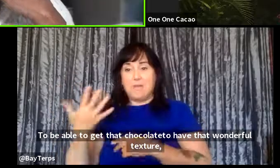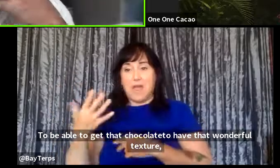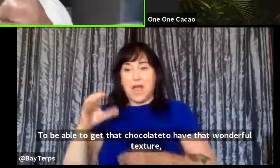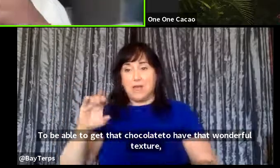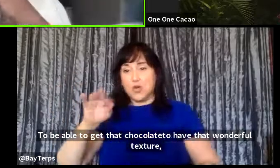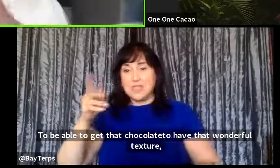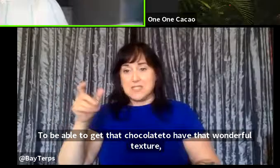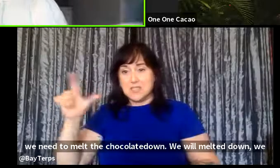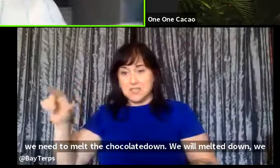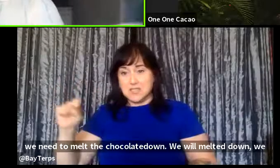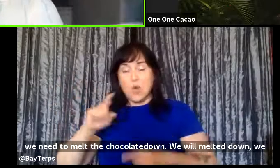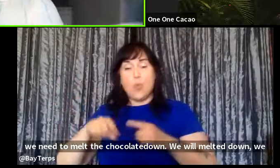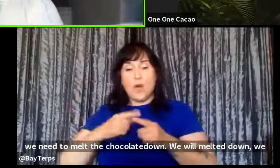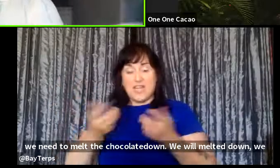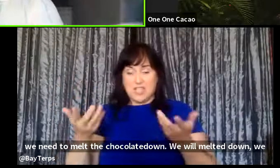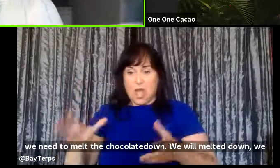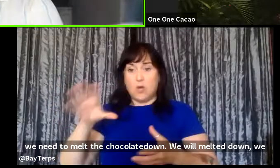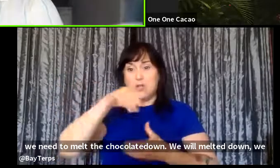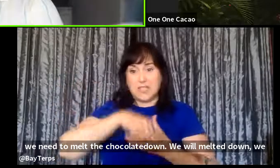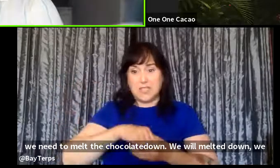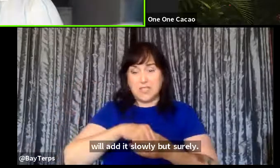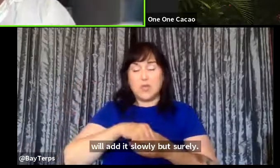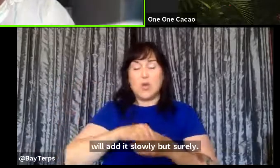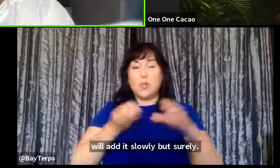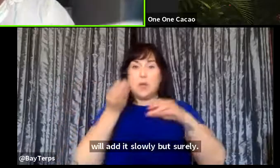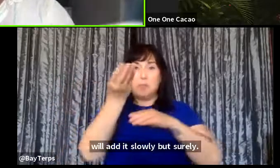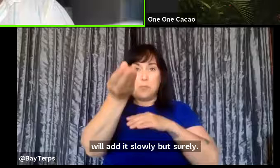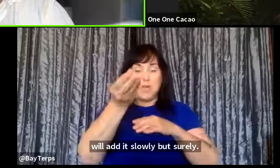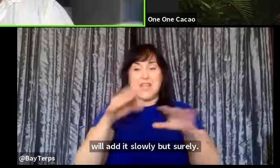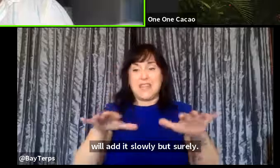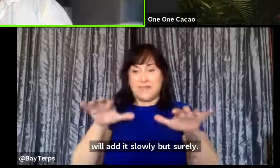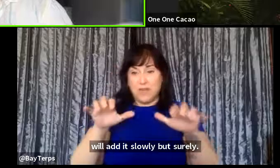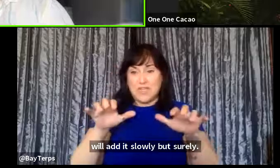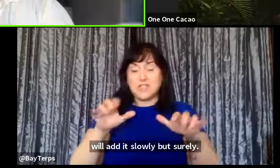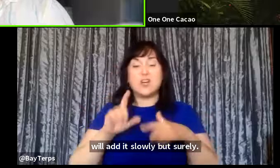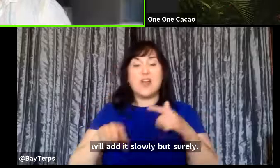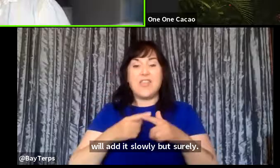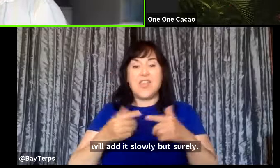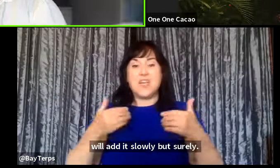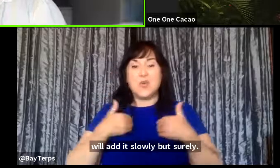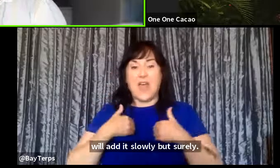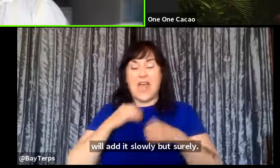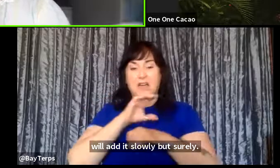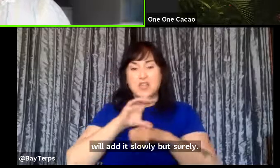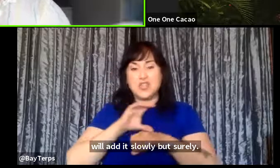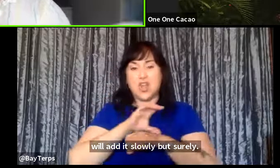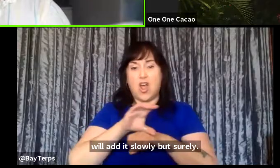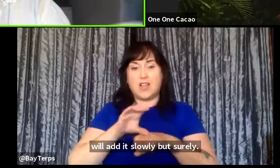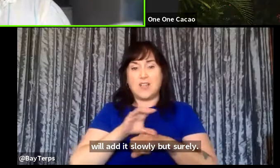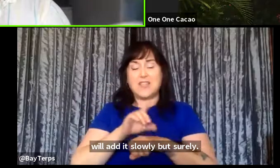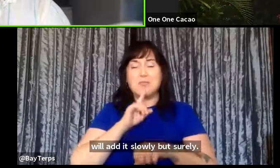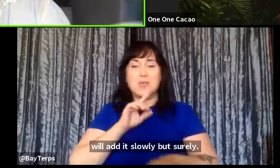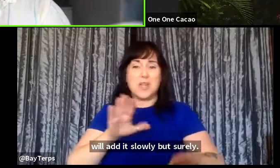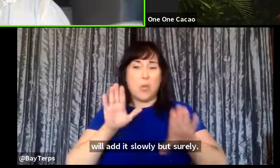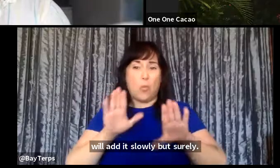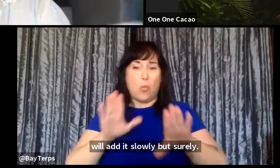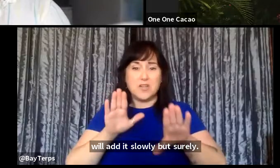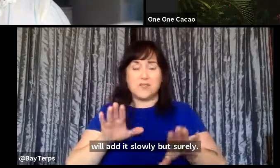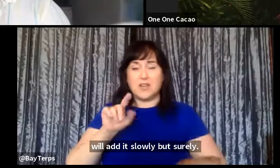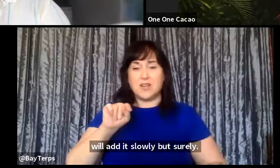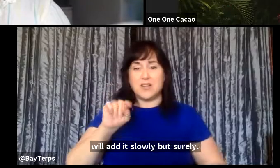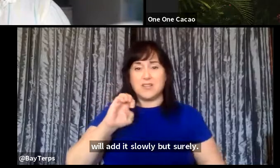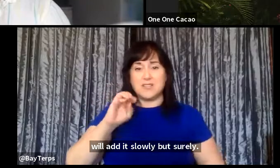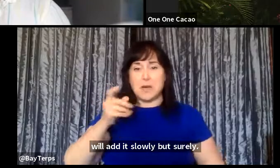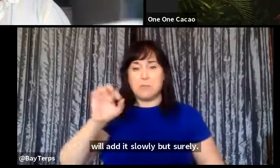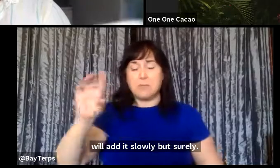we'll slowly put it into the freezer, and that is going to leave us with chocolate, which is really wonderfully well tempered. Hey, Nick,